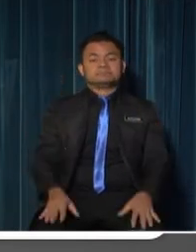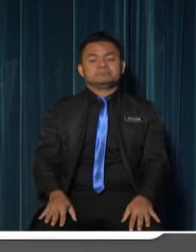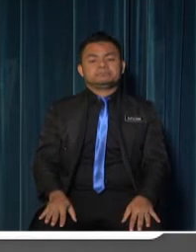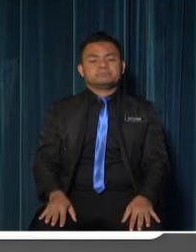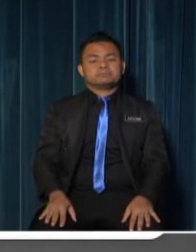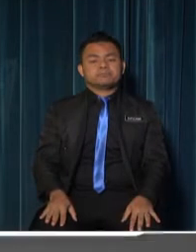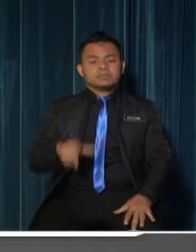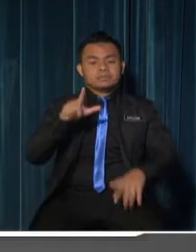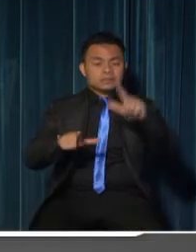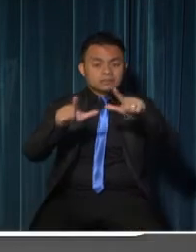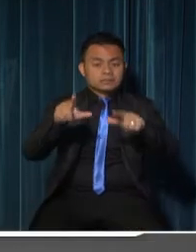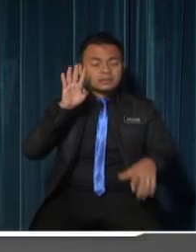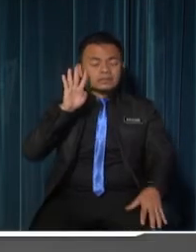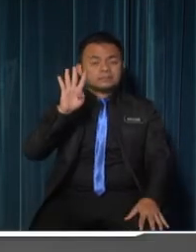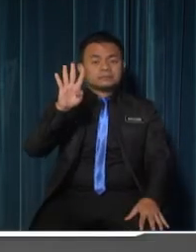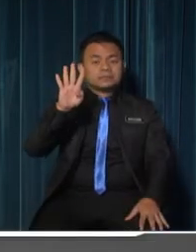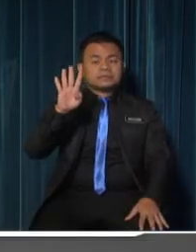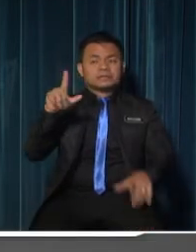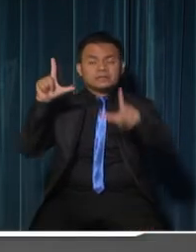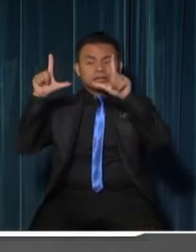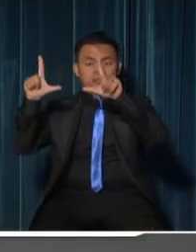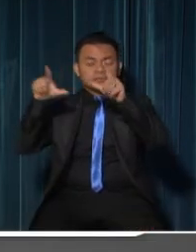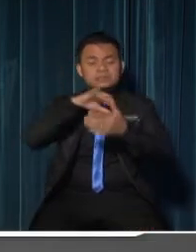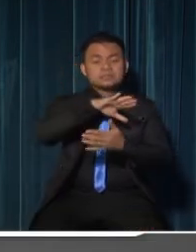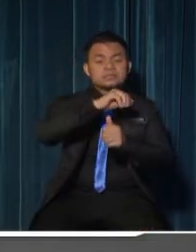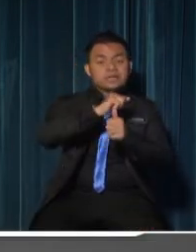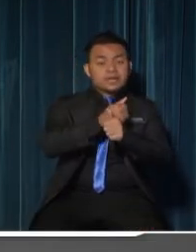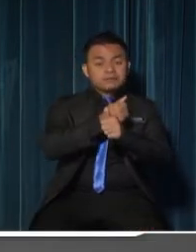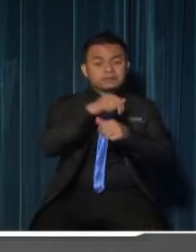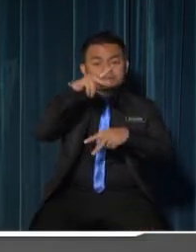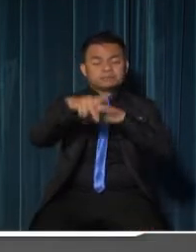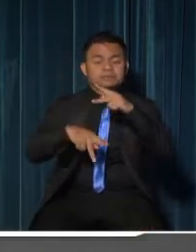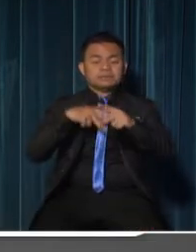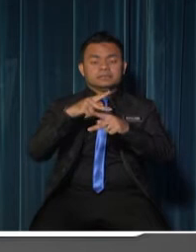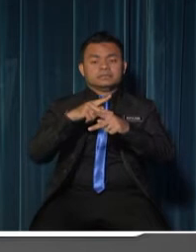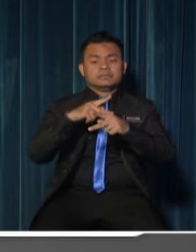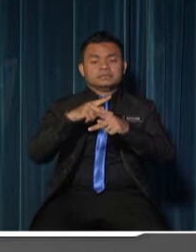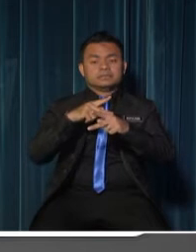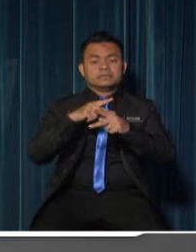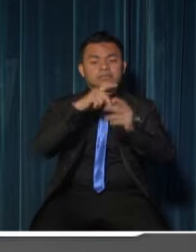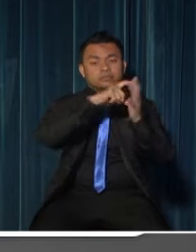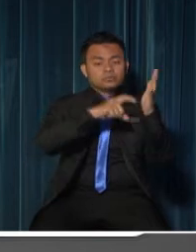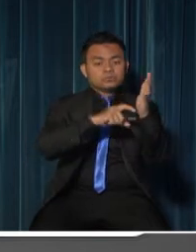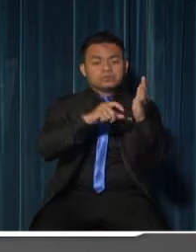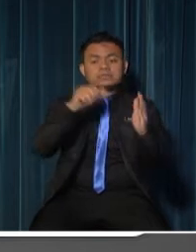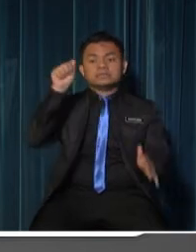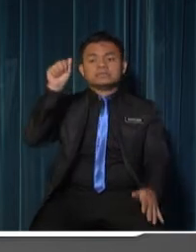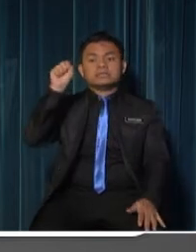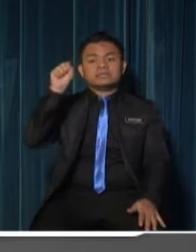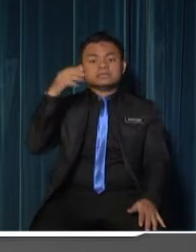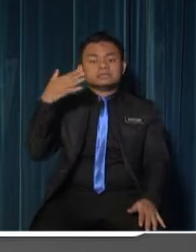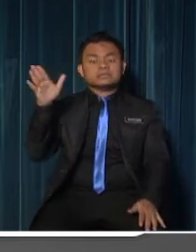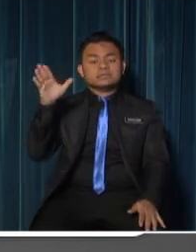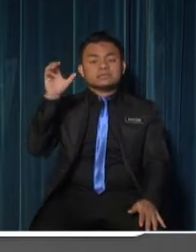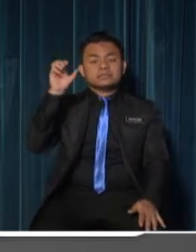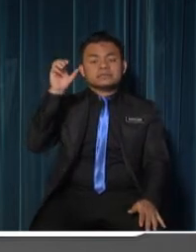Step 4. Label every planet. Draw the asteroids, meteorites,